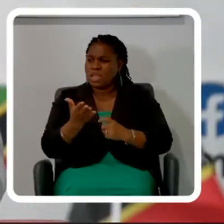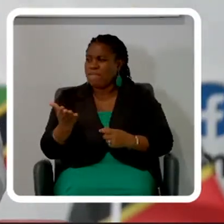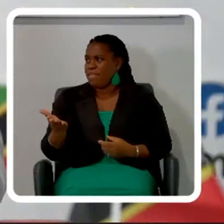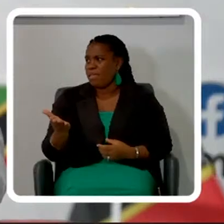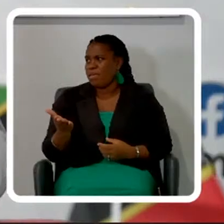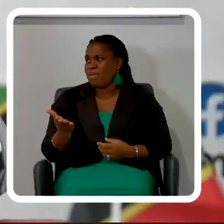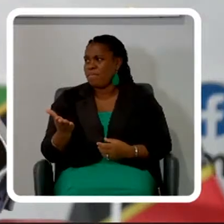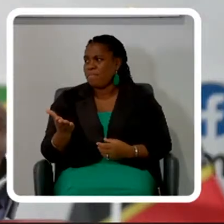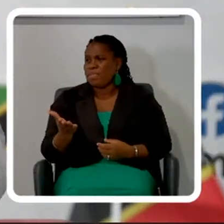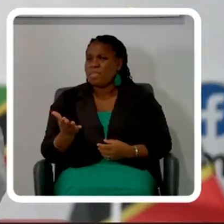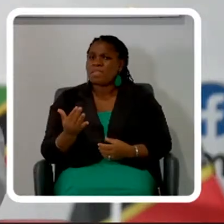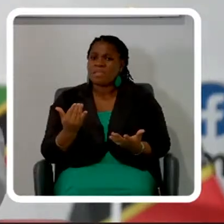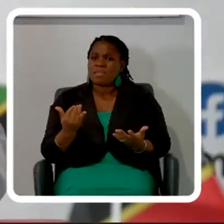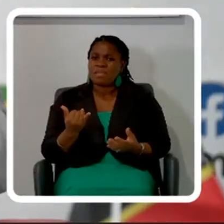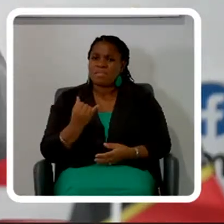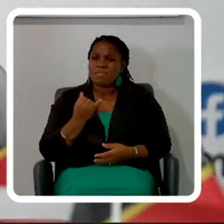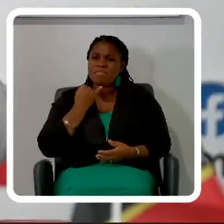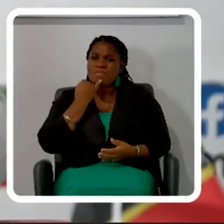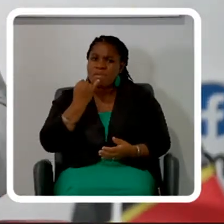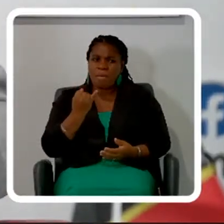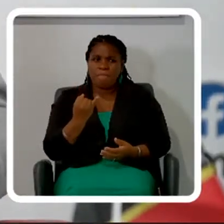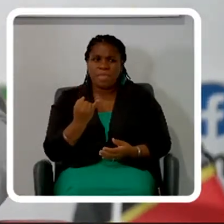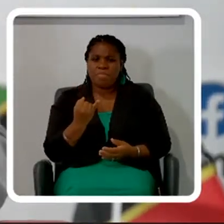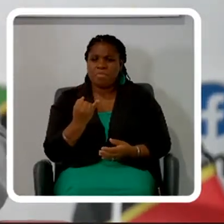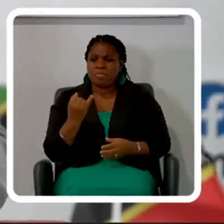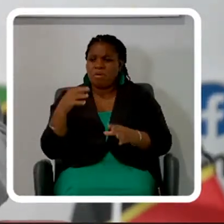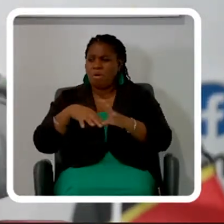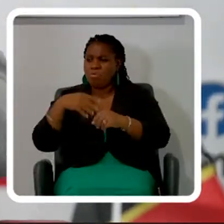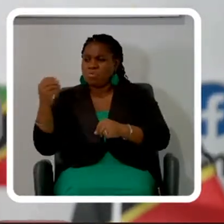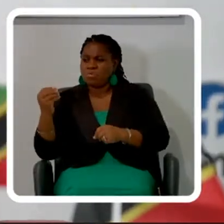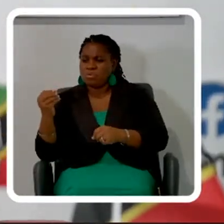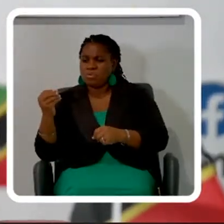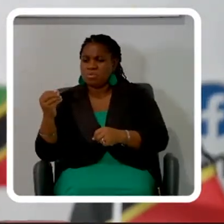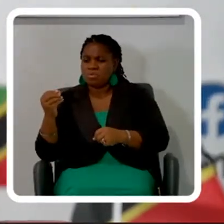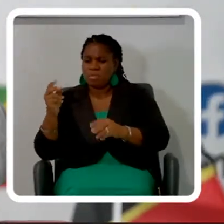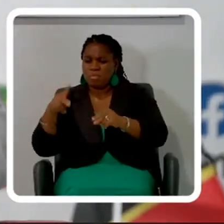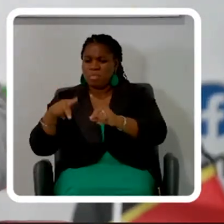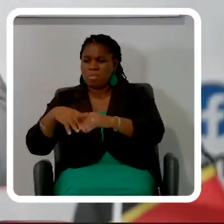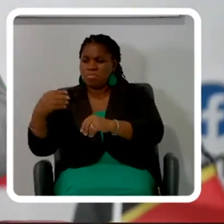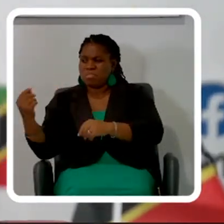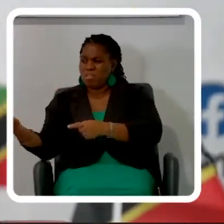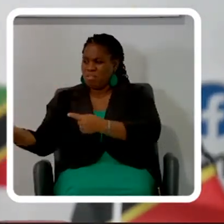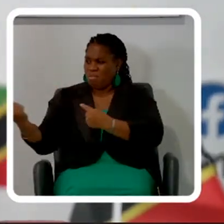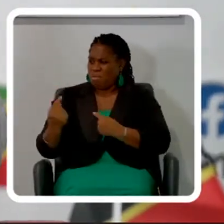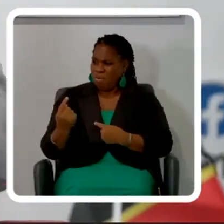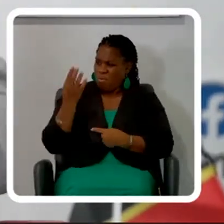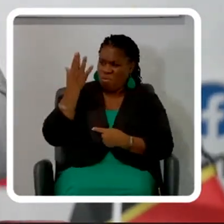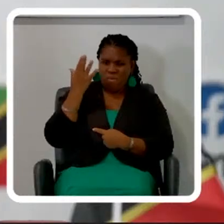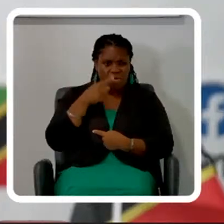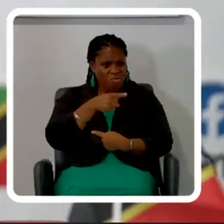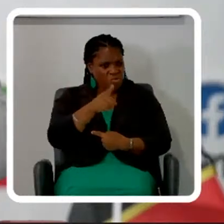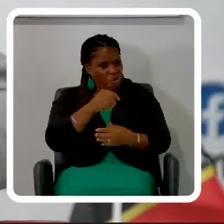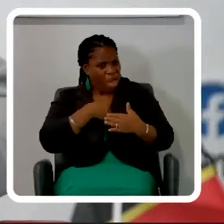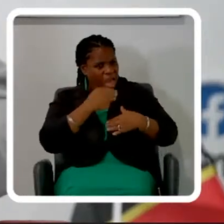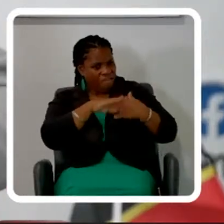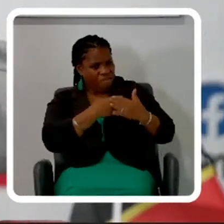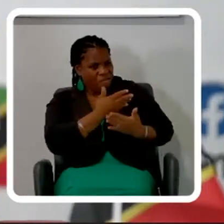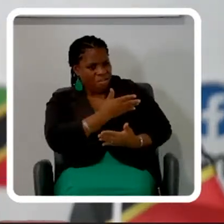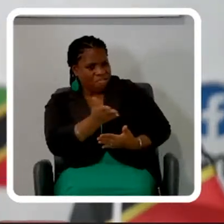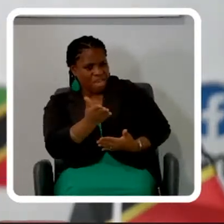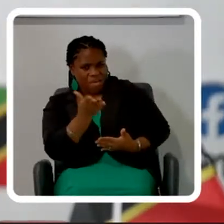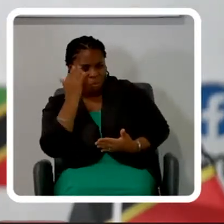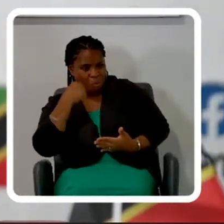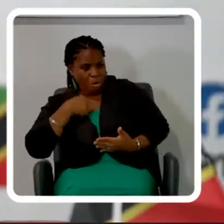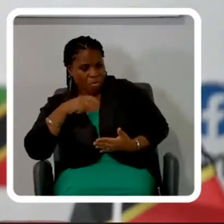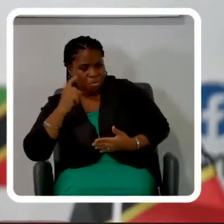consensus. And people in the world are asking, why should we come and help you? When you have a resource to help yourself, you can't even help yourself and you're asking us to help you. And you have